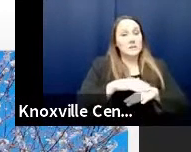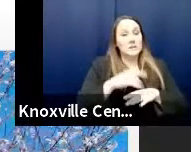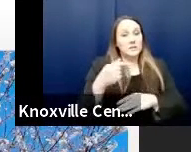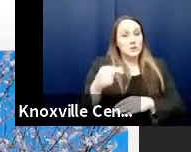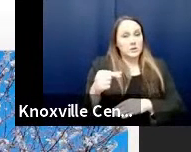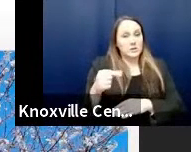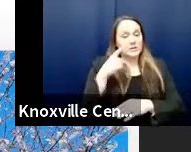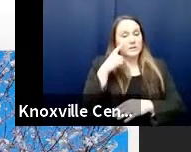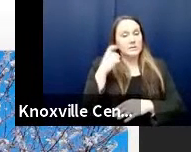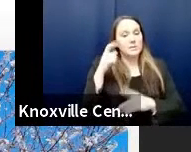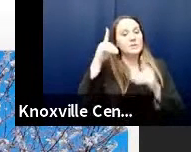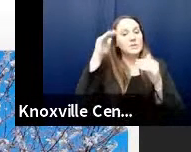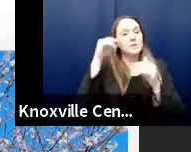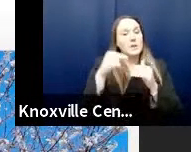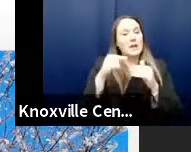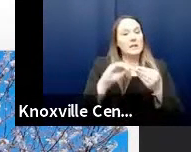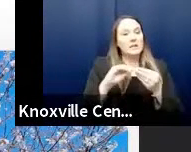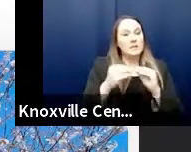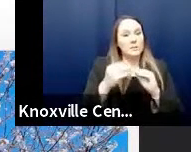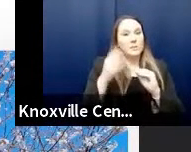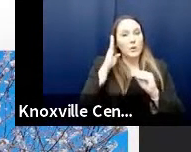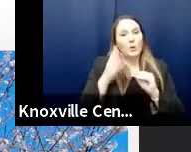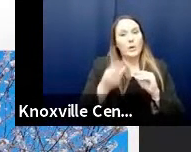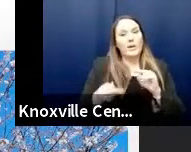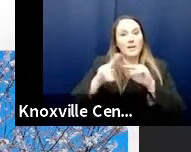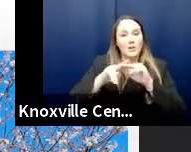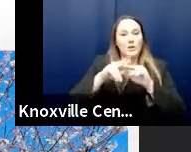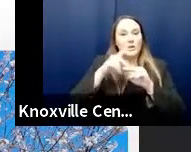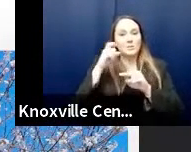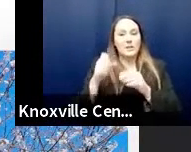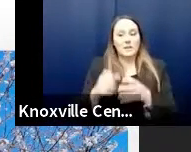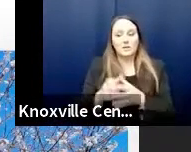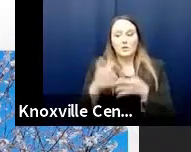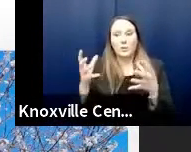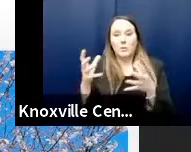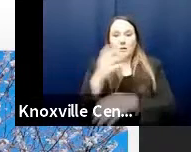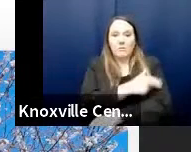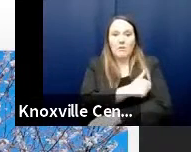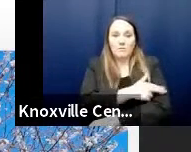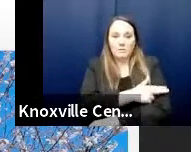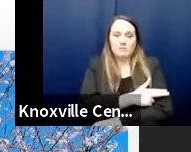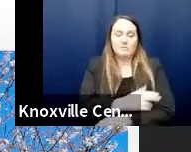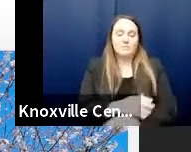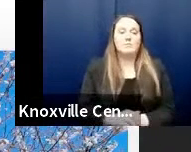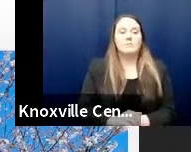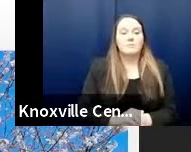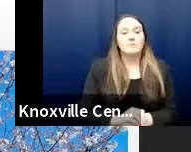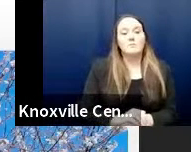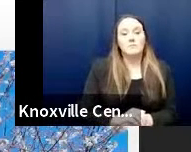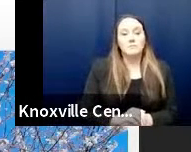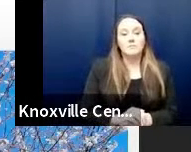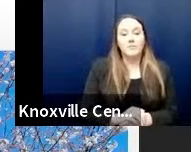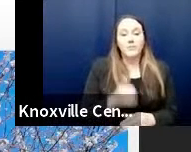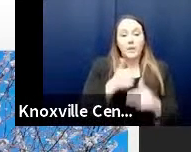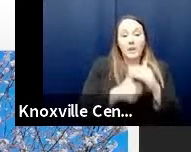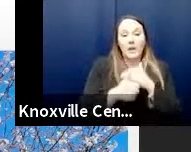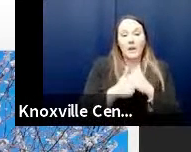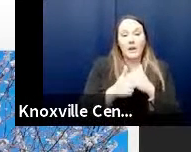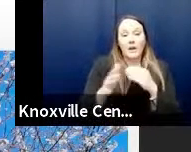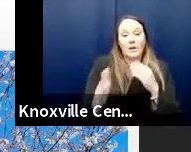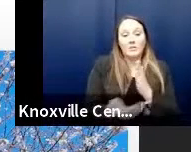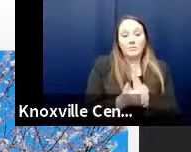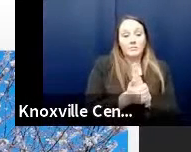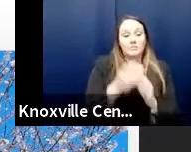we anticipate this number to increase with a growing number of hospitalizations. Under our supplemental